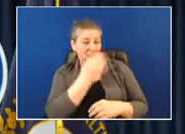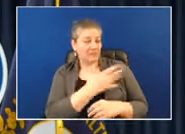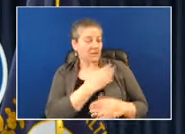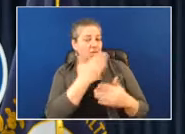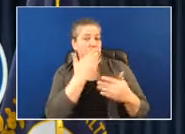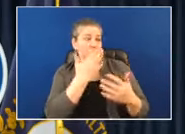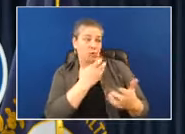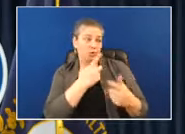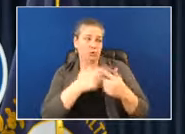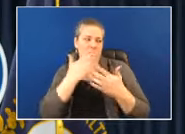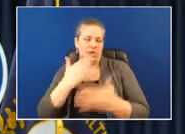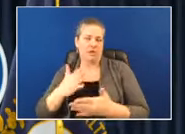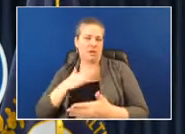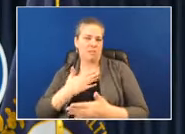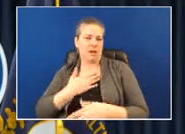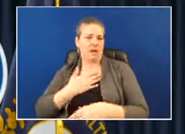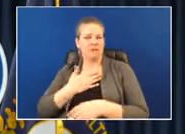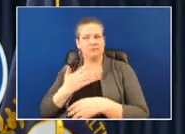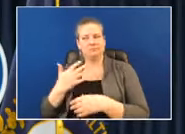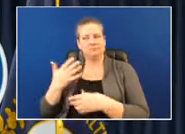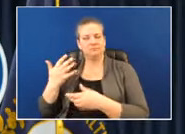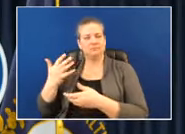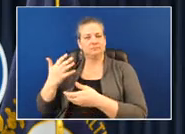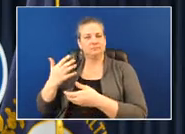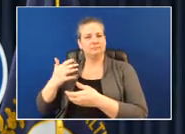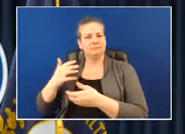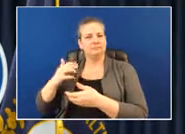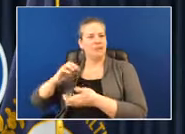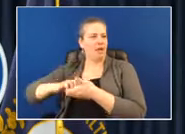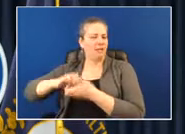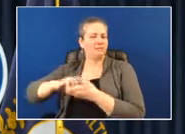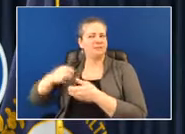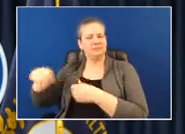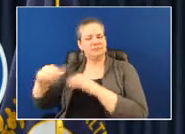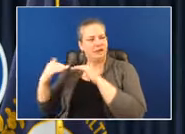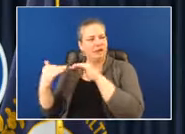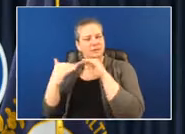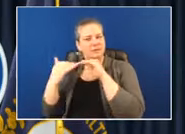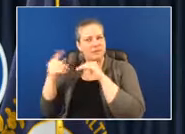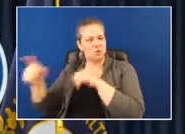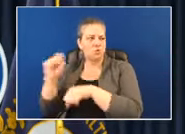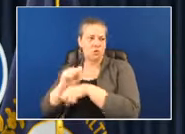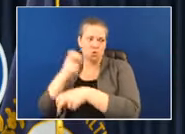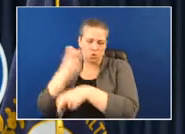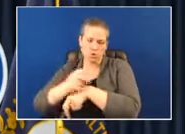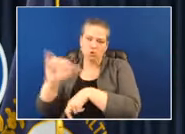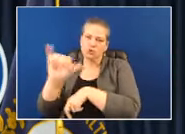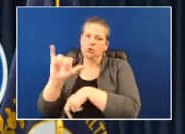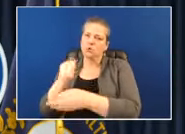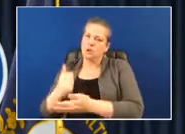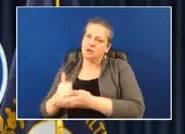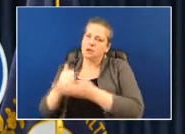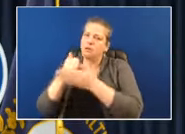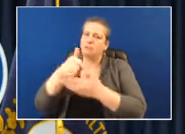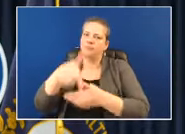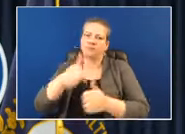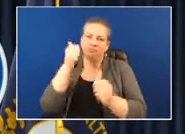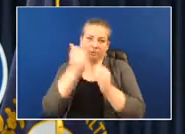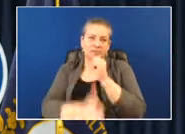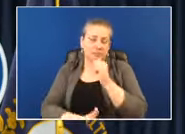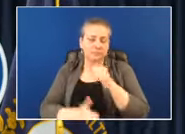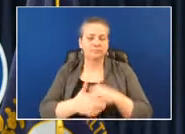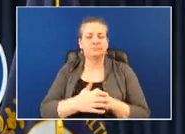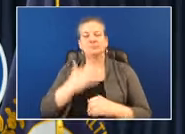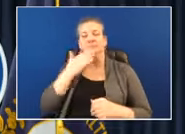colleagues from both sides of the aisle who played an essential role in bringing this legislation to fruition. I want to thank my primary